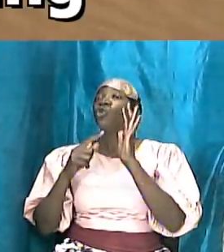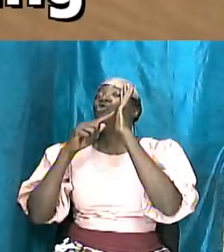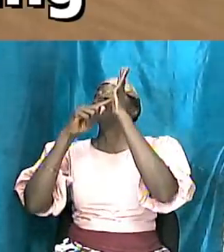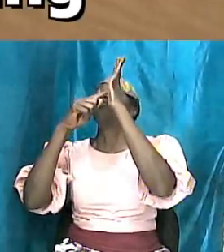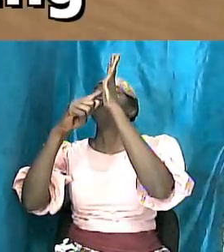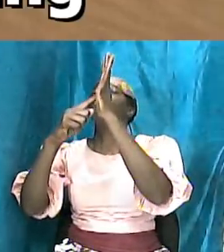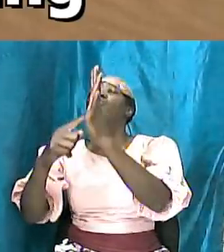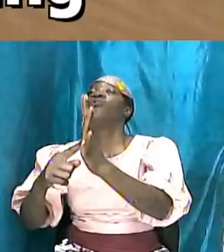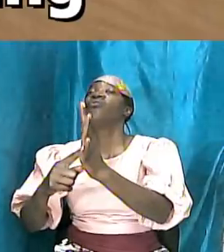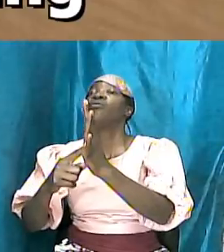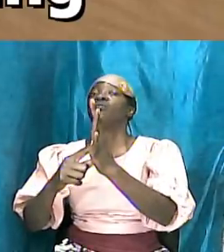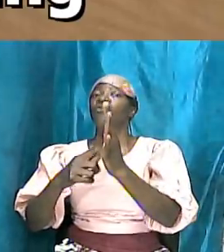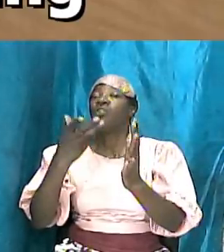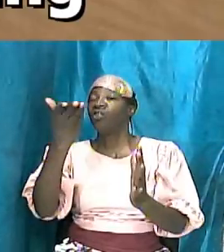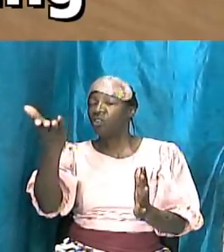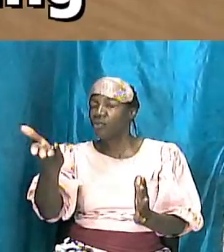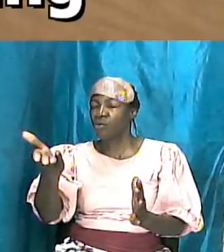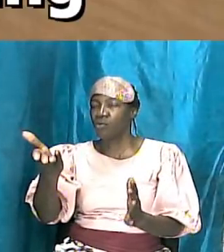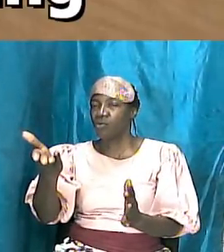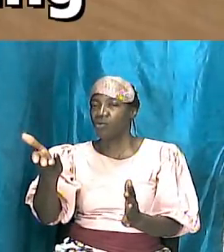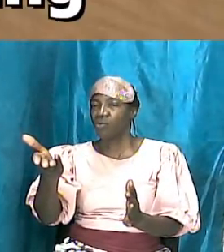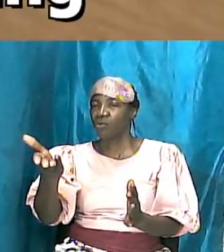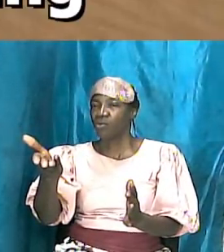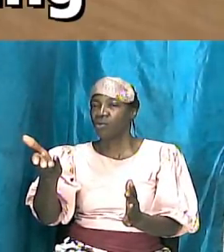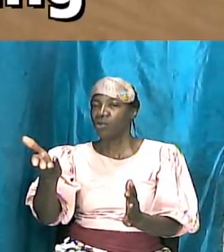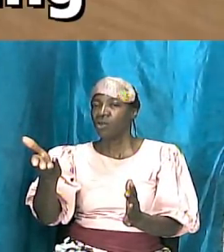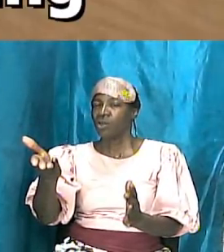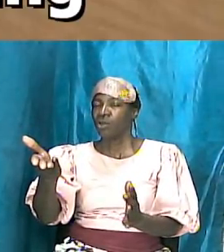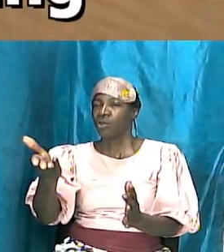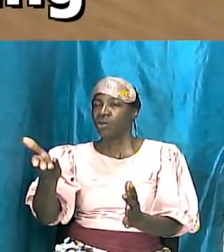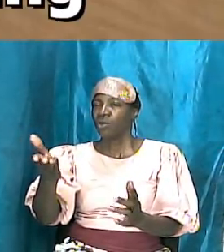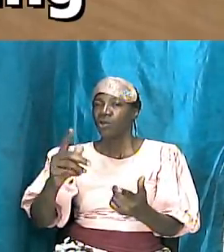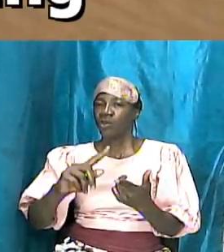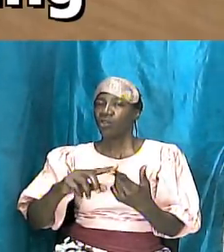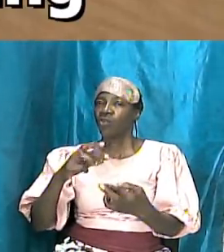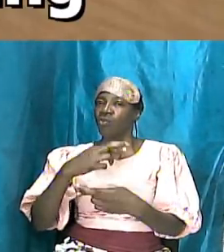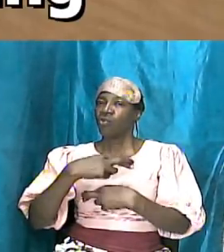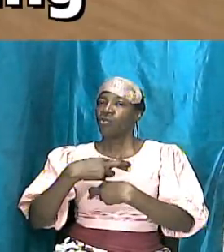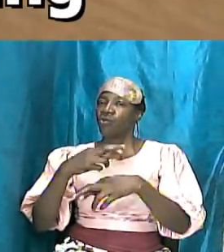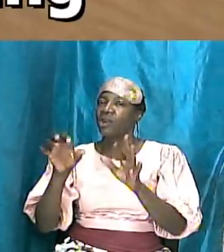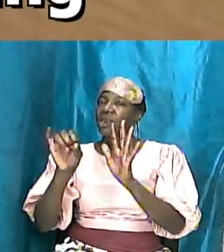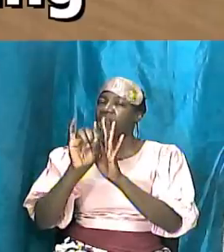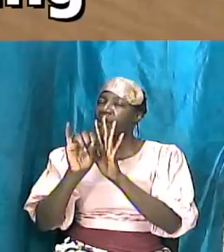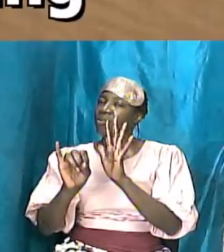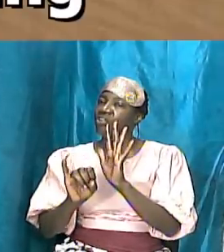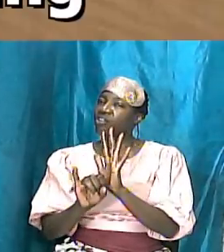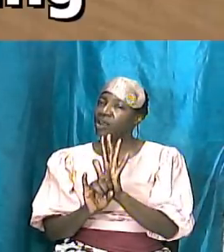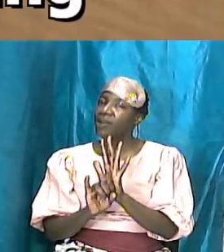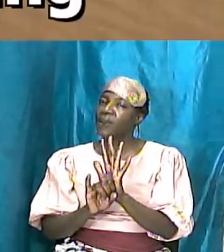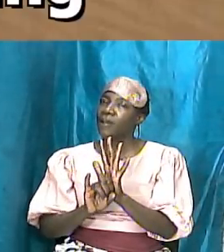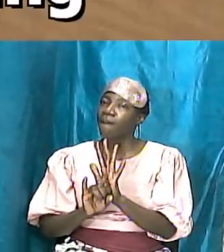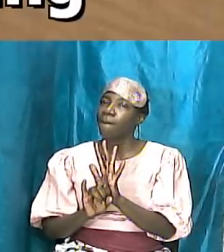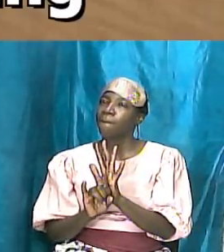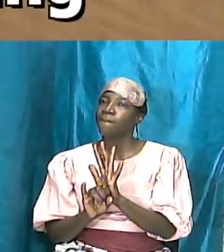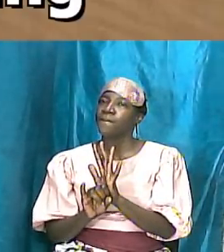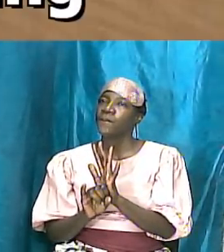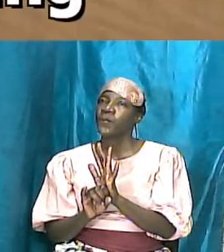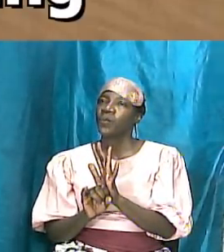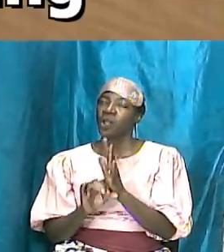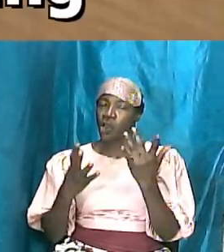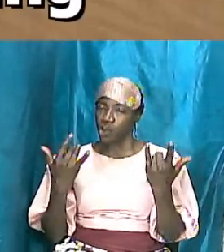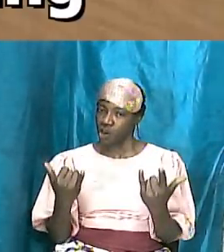of the creation story, it literally points us to redemption. Now, I'm going to show us